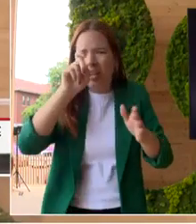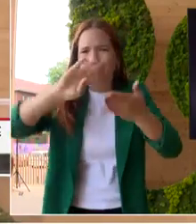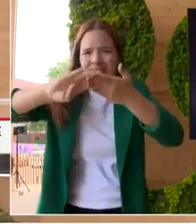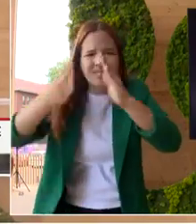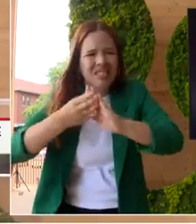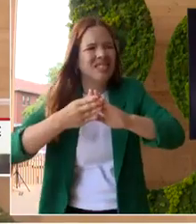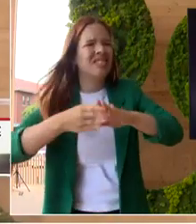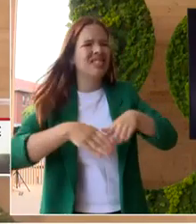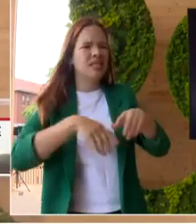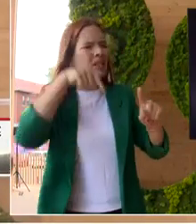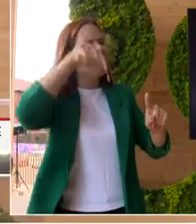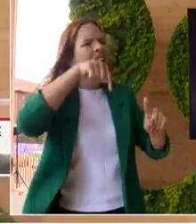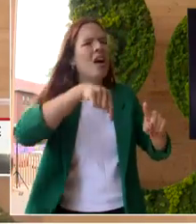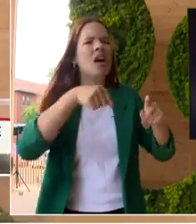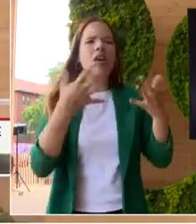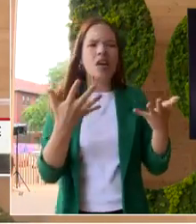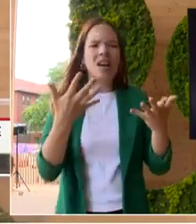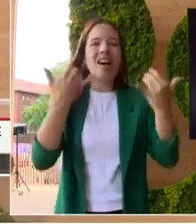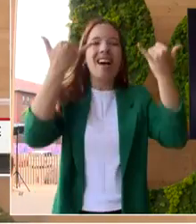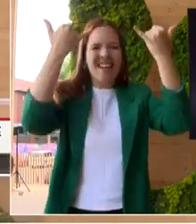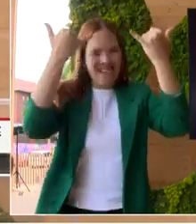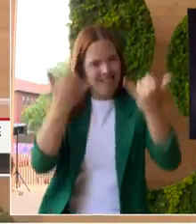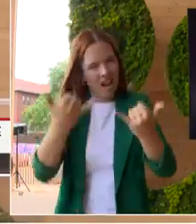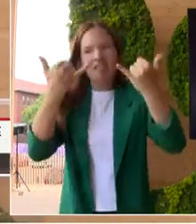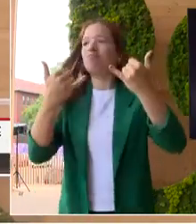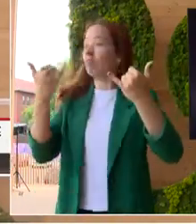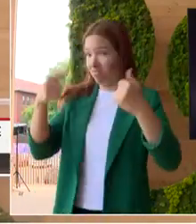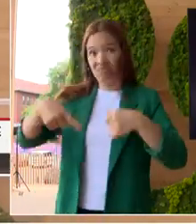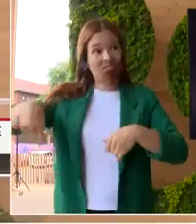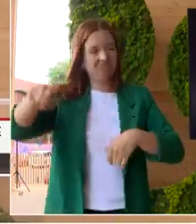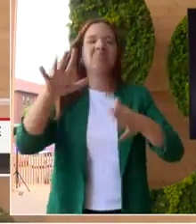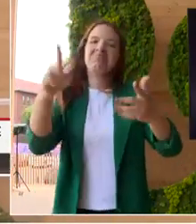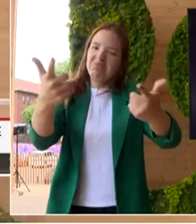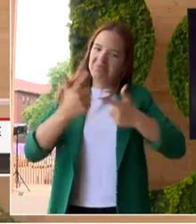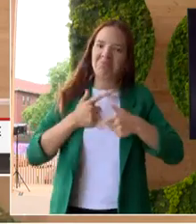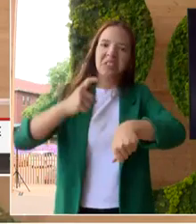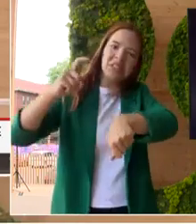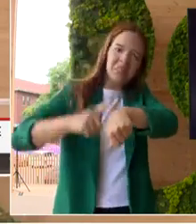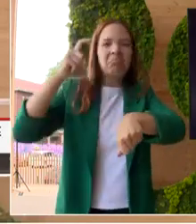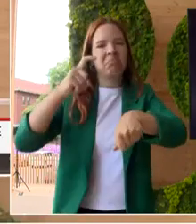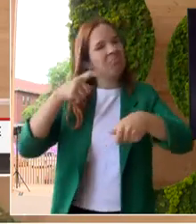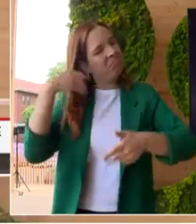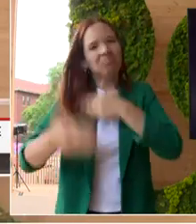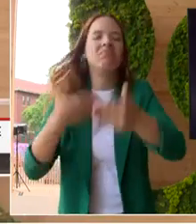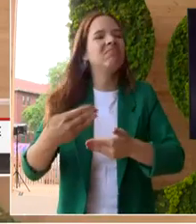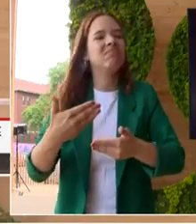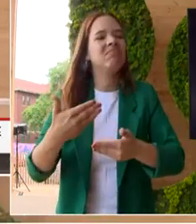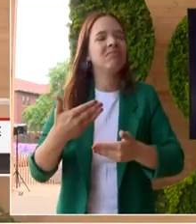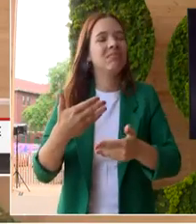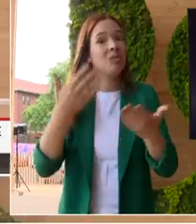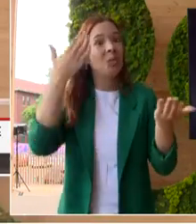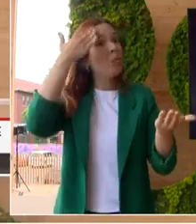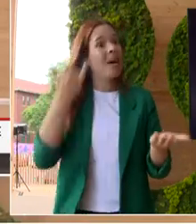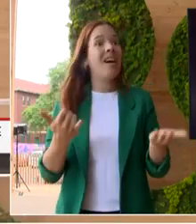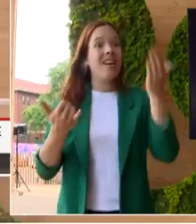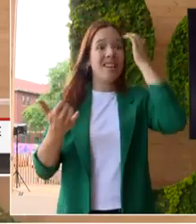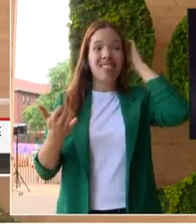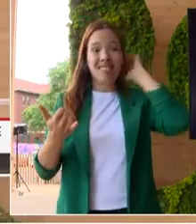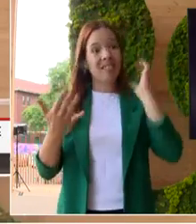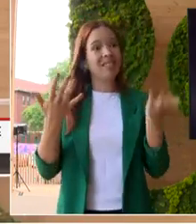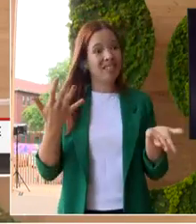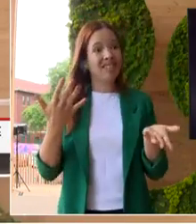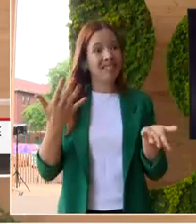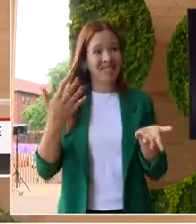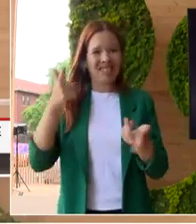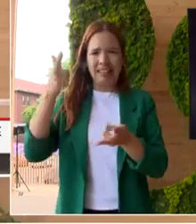it's our time. And because it's our time, we don't want anything less. We have